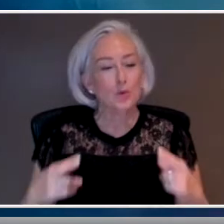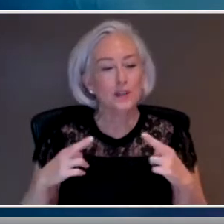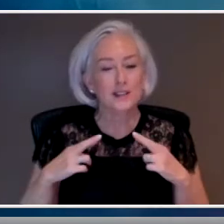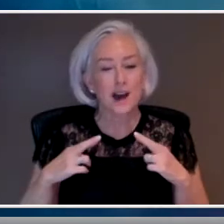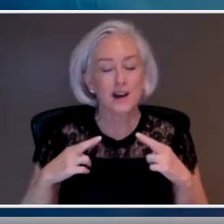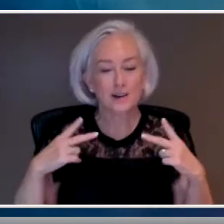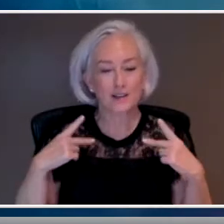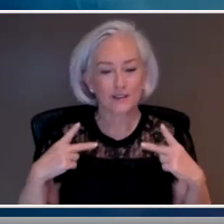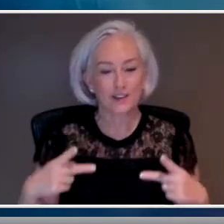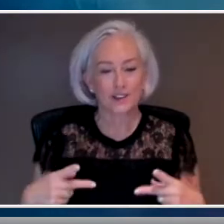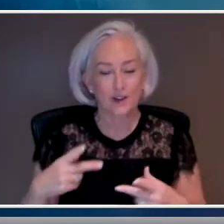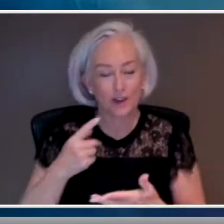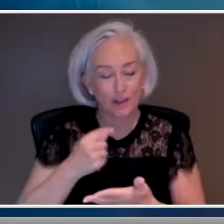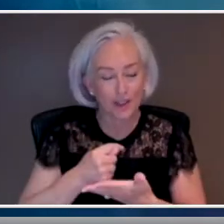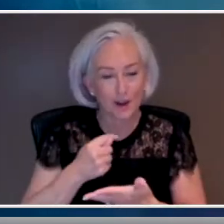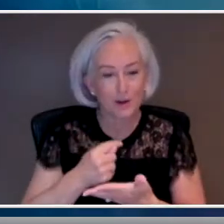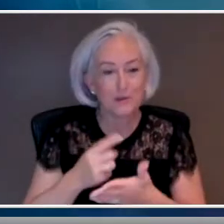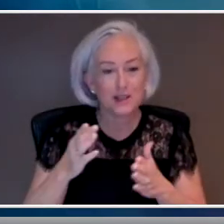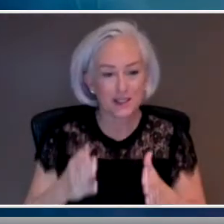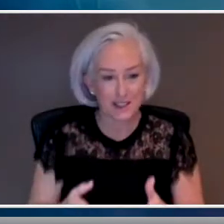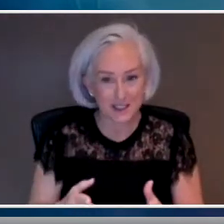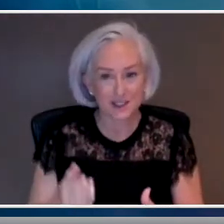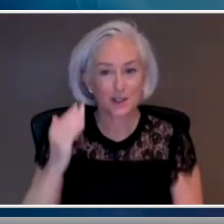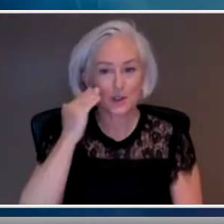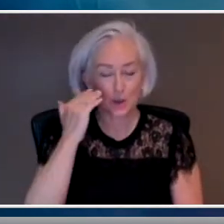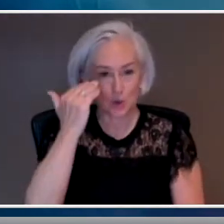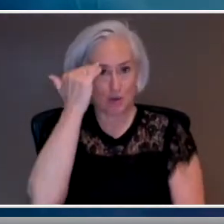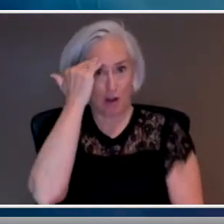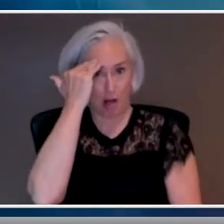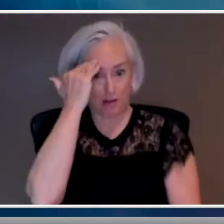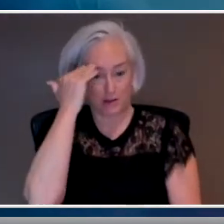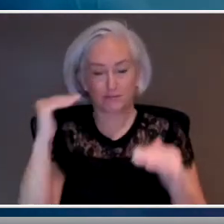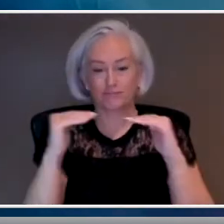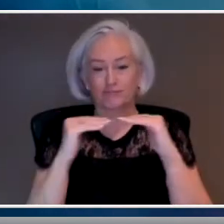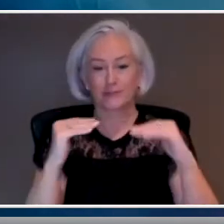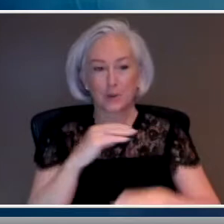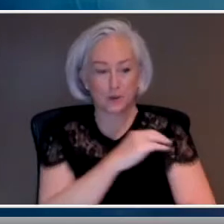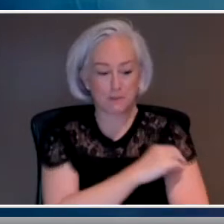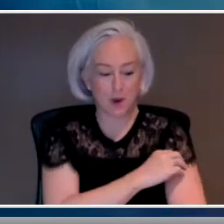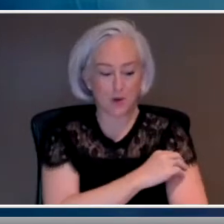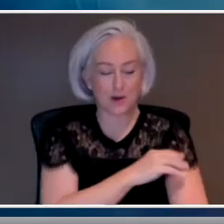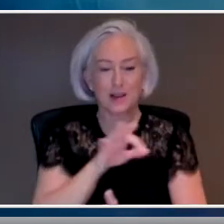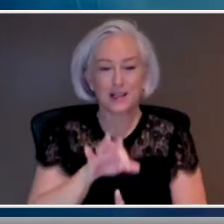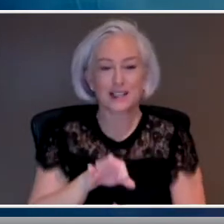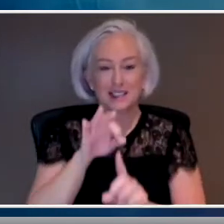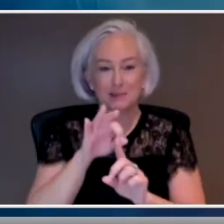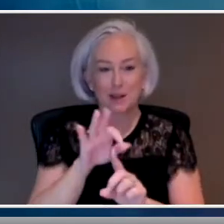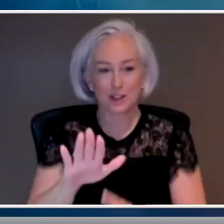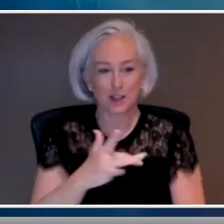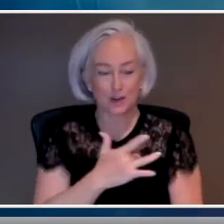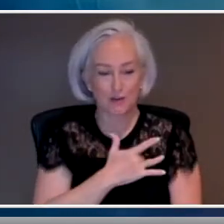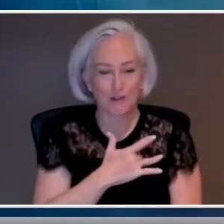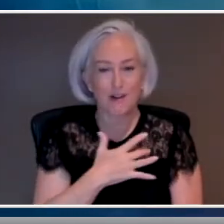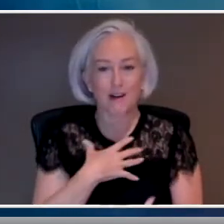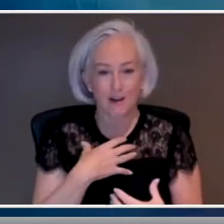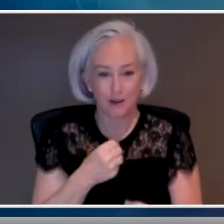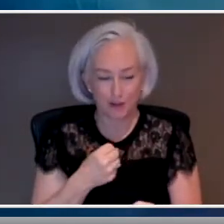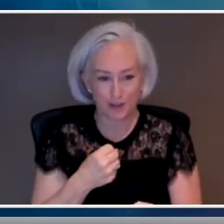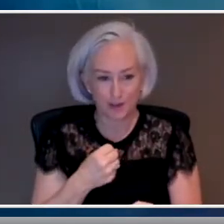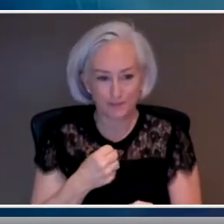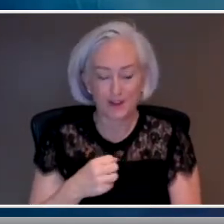Kansas, knows firsthand that knowledge is power, especially when it comes to your health. Janine Kiesling shows us how Ken